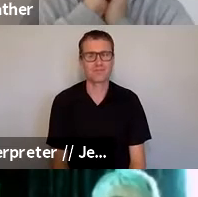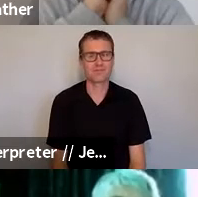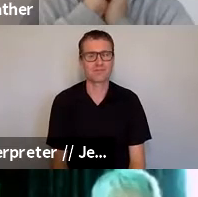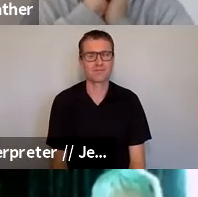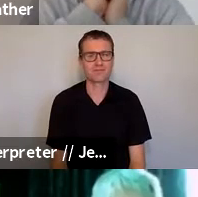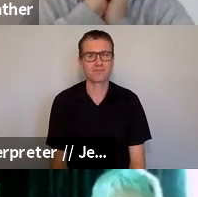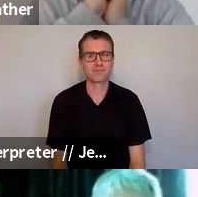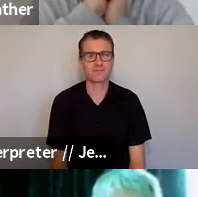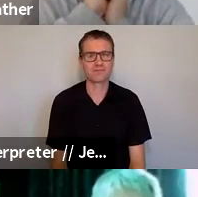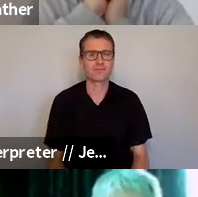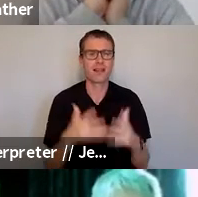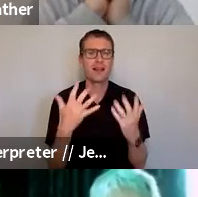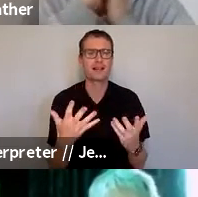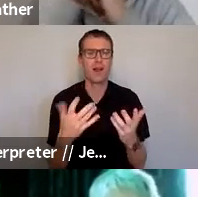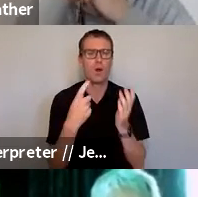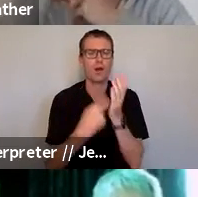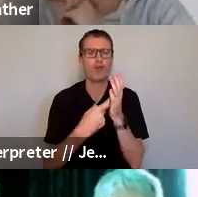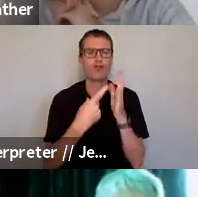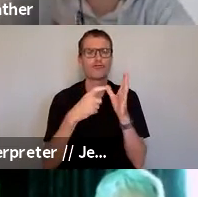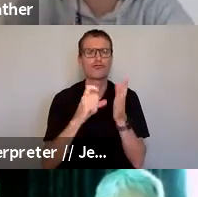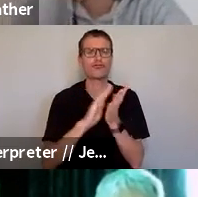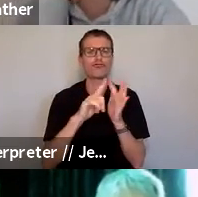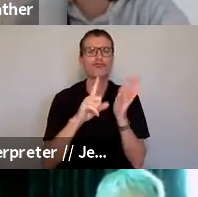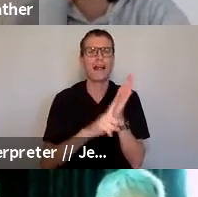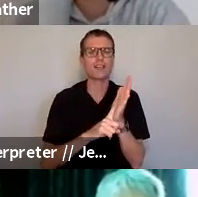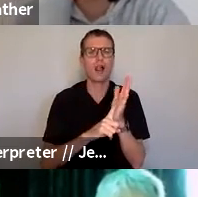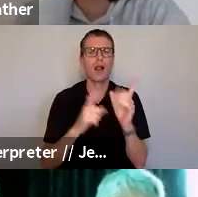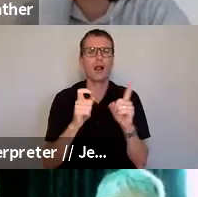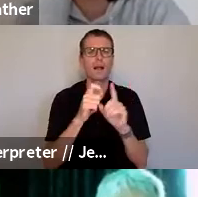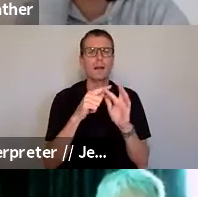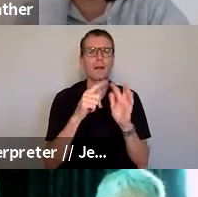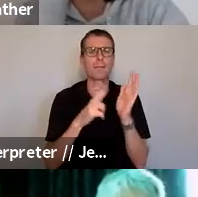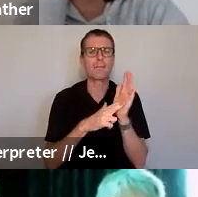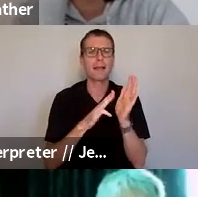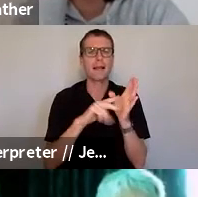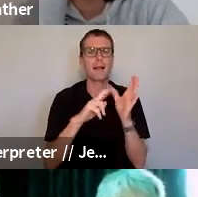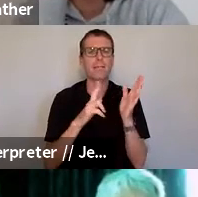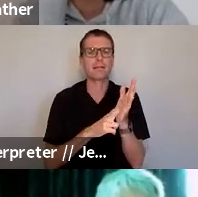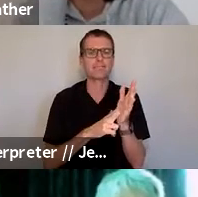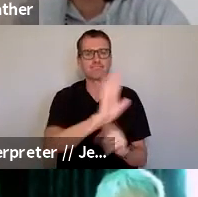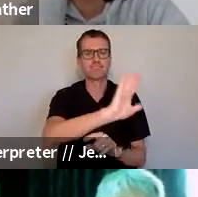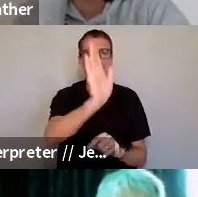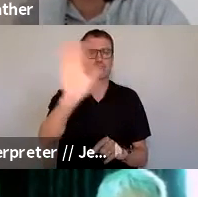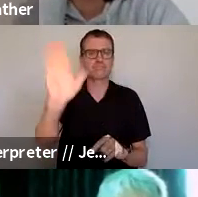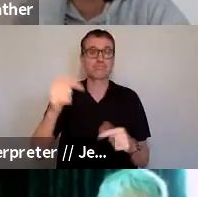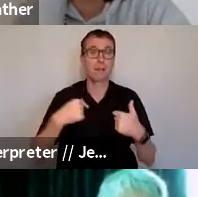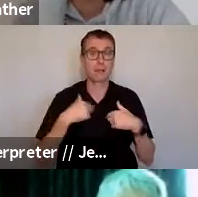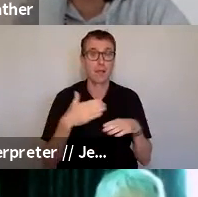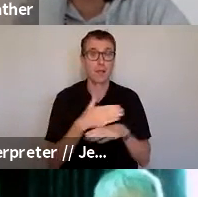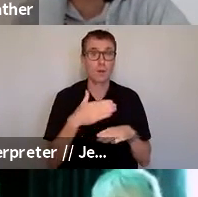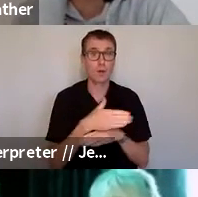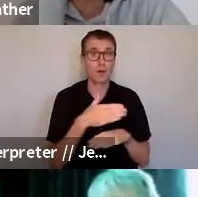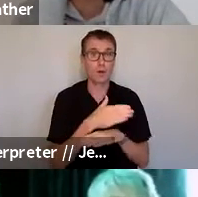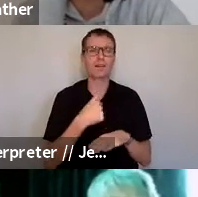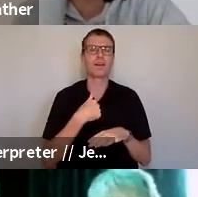Hello, I'm Rachael Penman. I work in the arts community as a producer, but